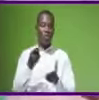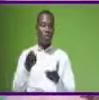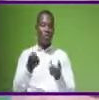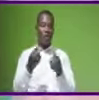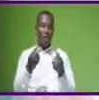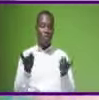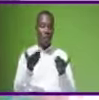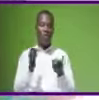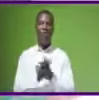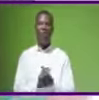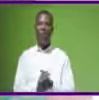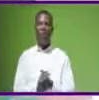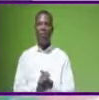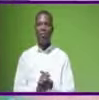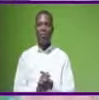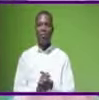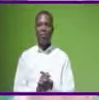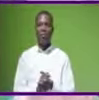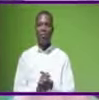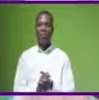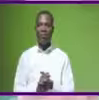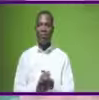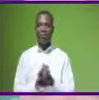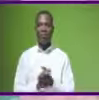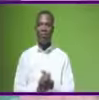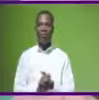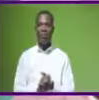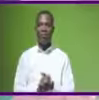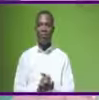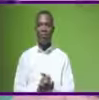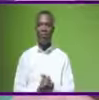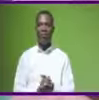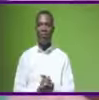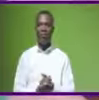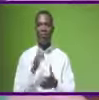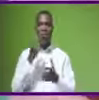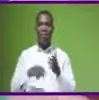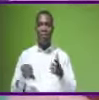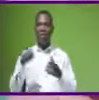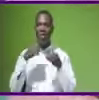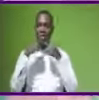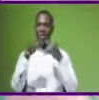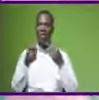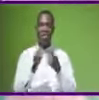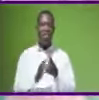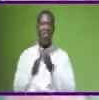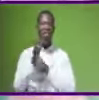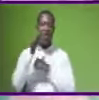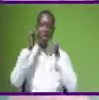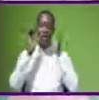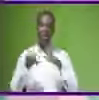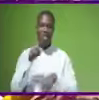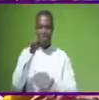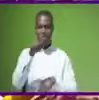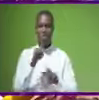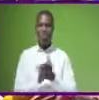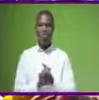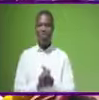Lord bless you amen me da atu ya ni enyi na ka kire no yo we nsira wo